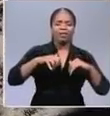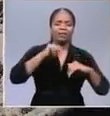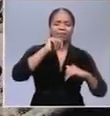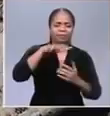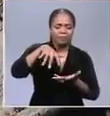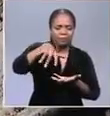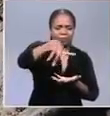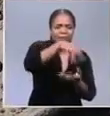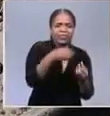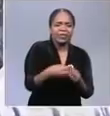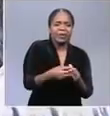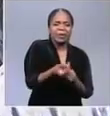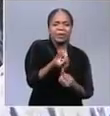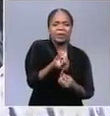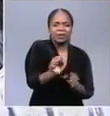who died.